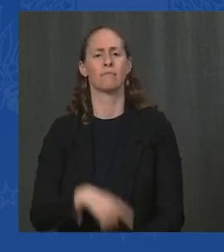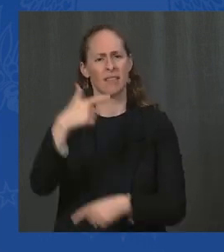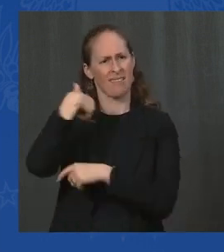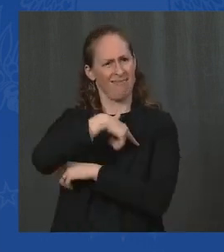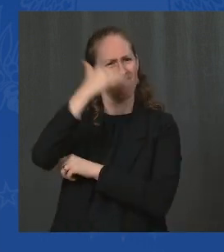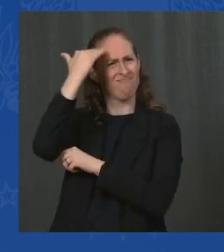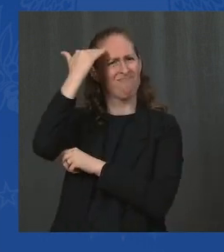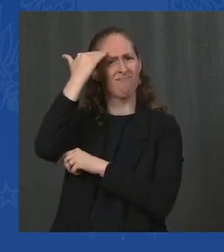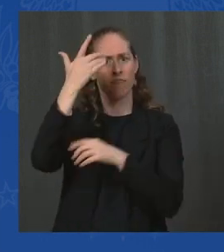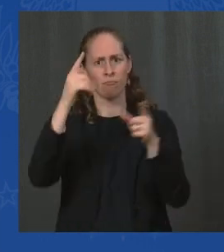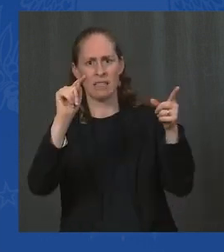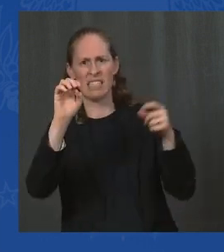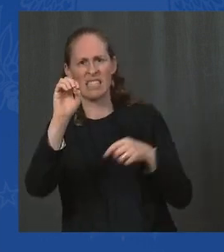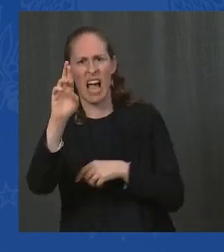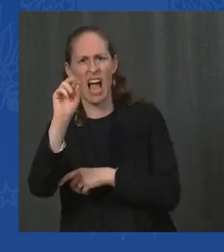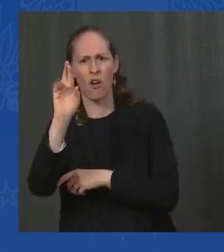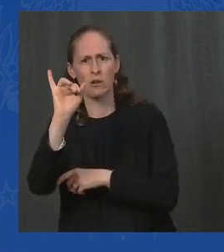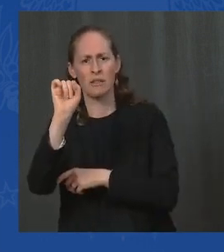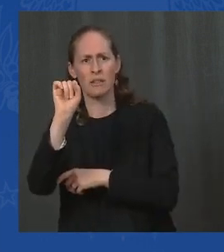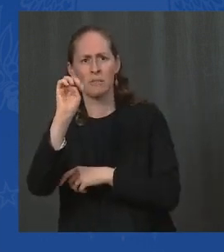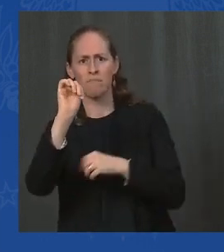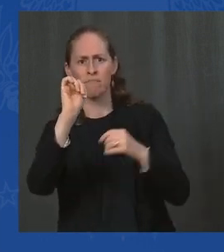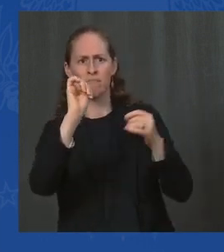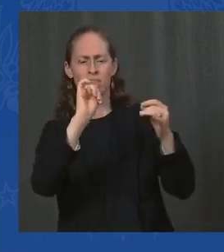morph into a counterinsurgency,